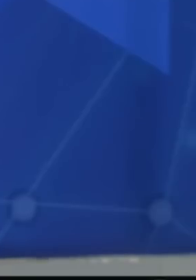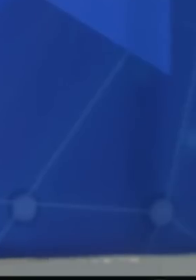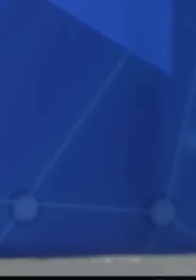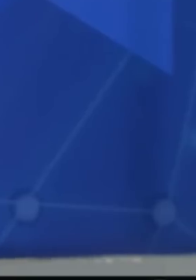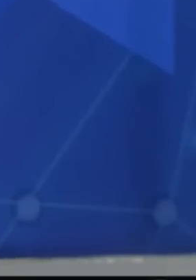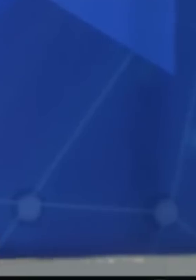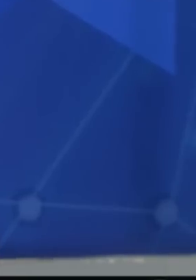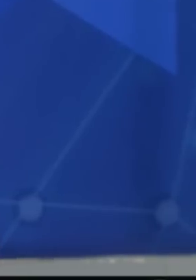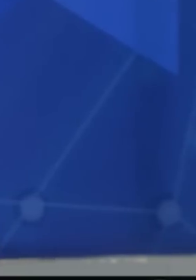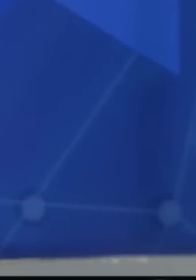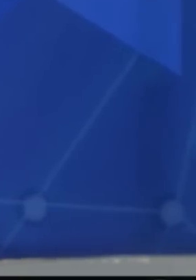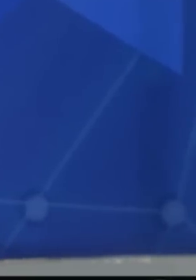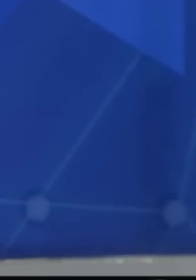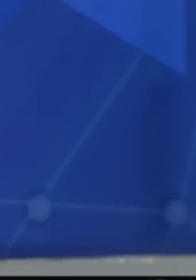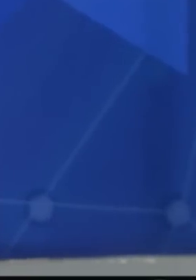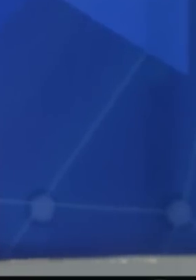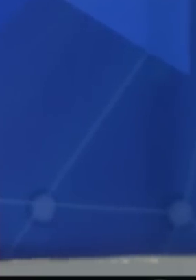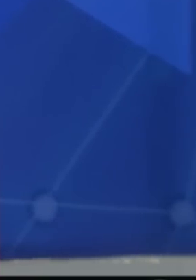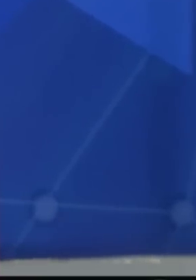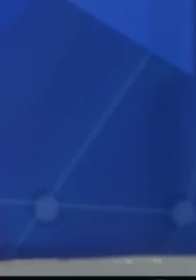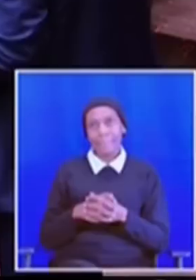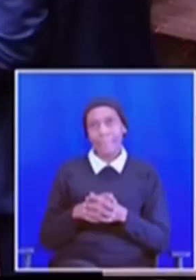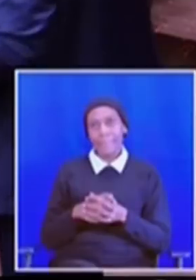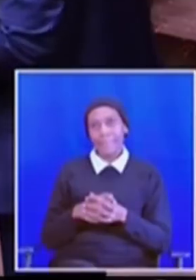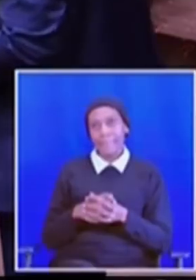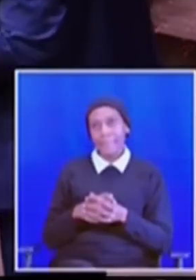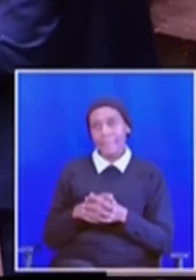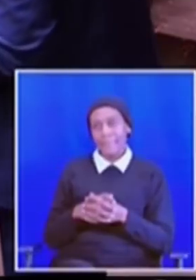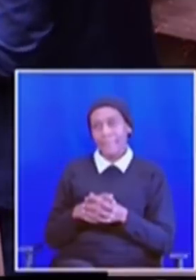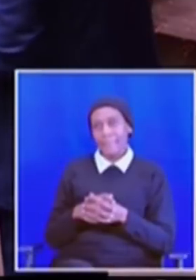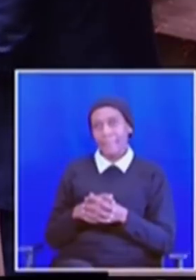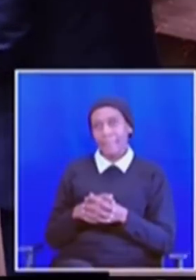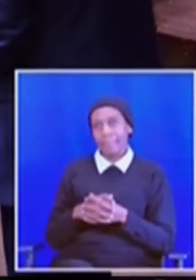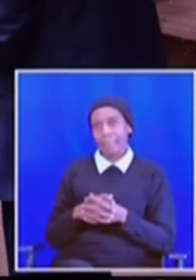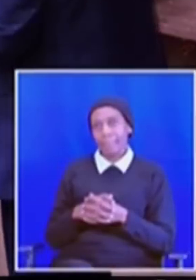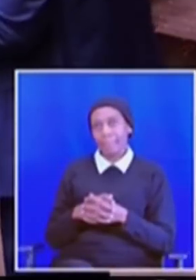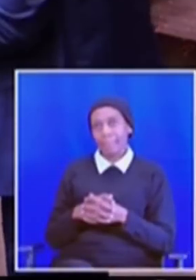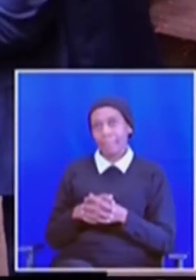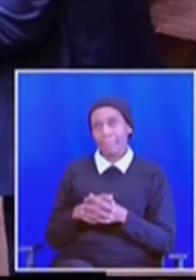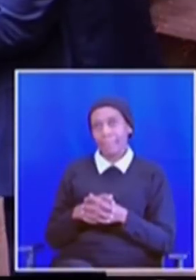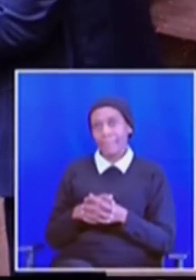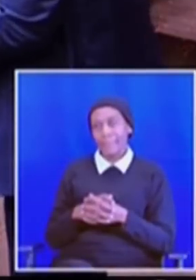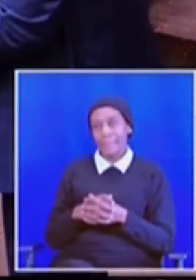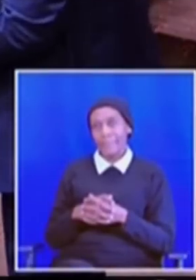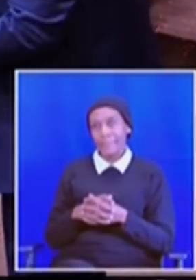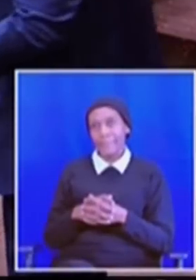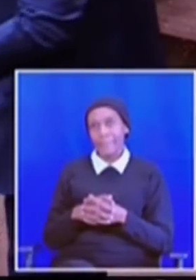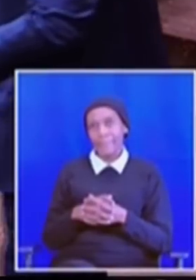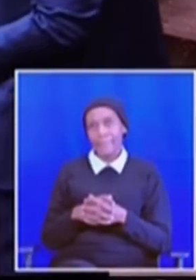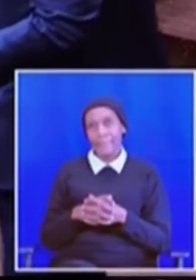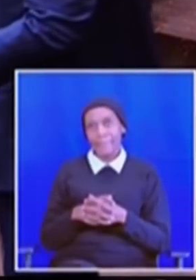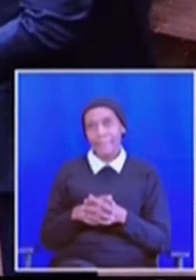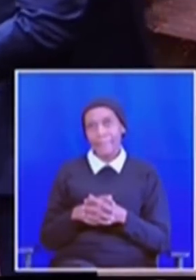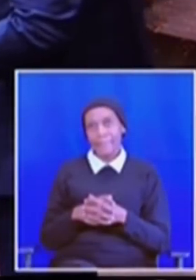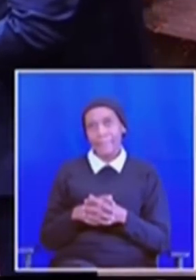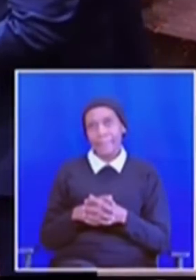Also ongoing, Deputy President Paul Mashatile answers oral questions in the National Council of Provinces. On that note, let's go live